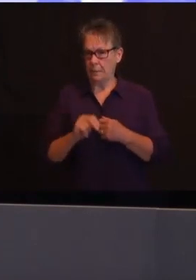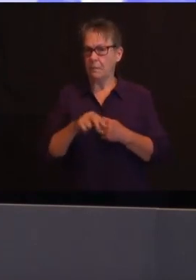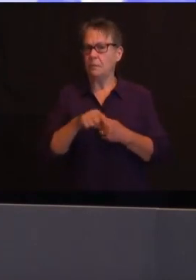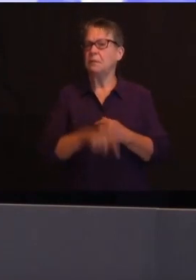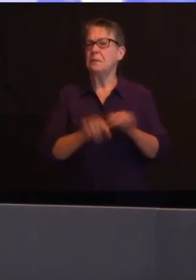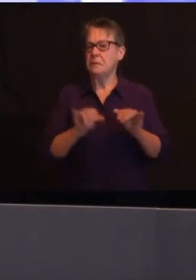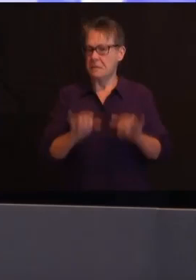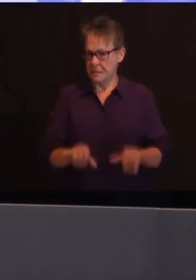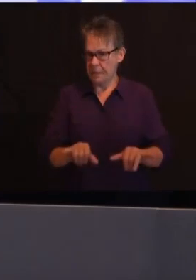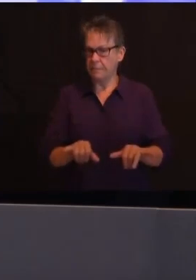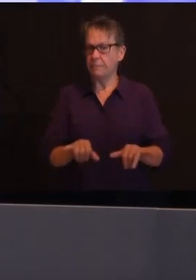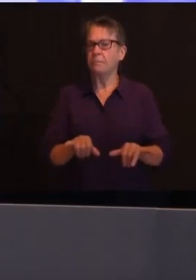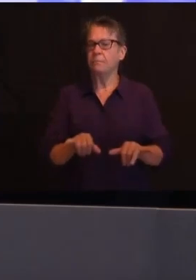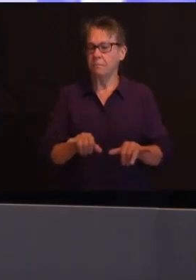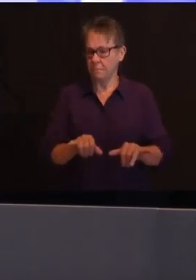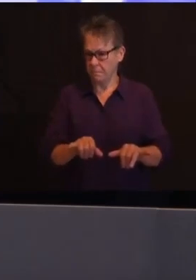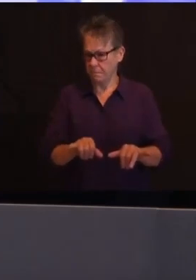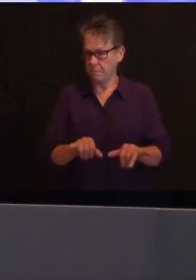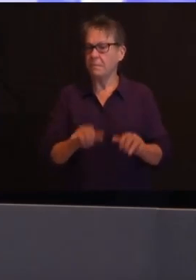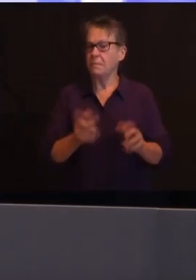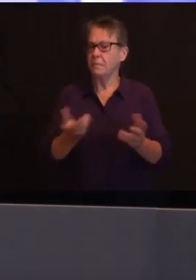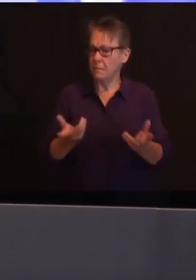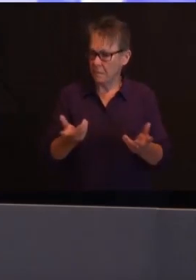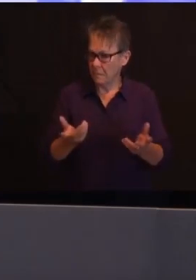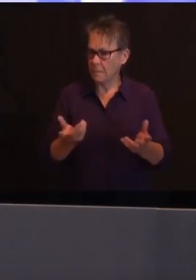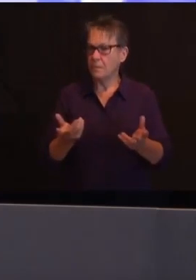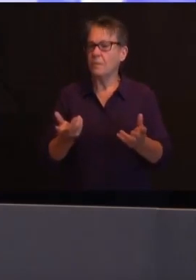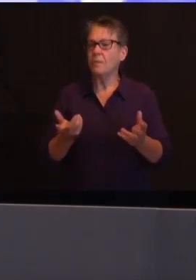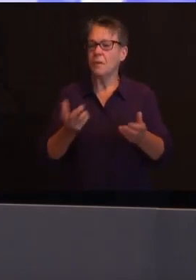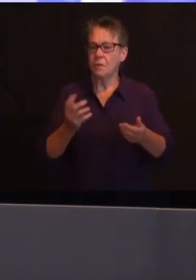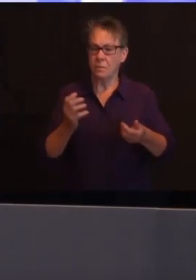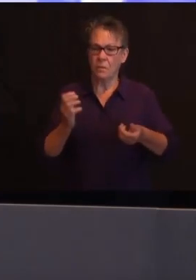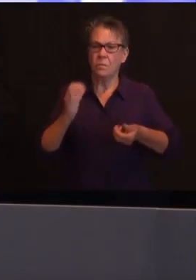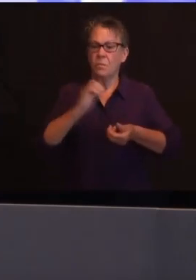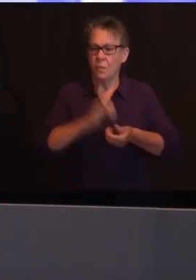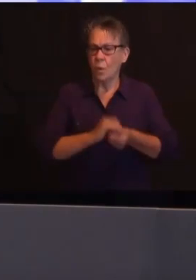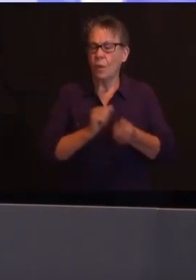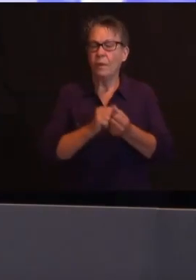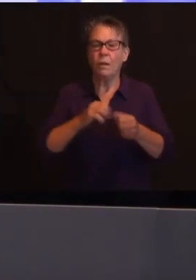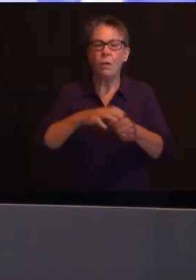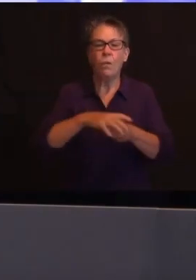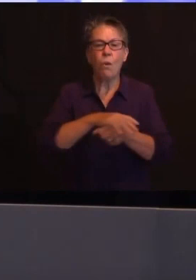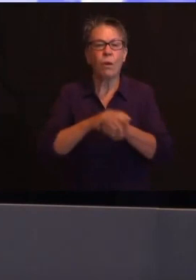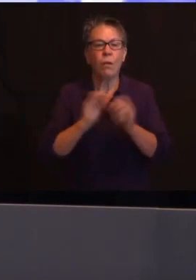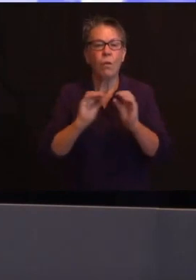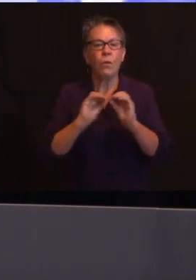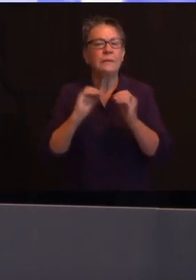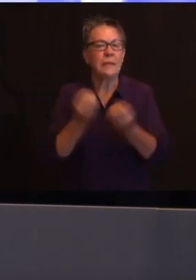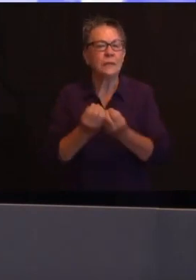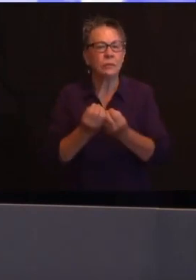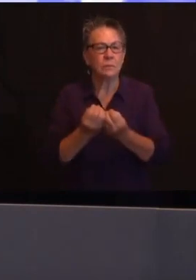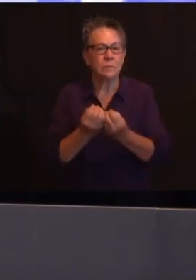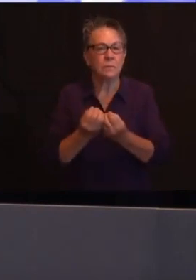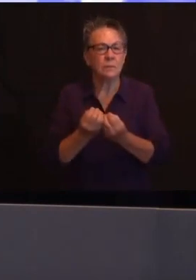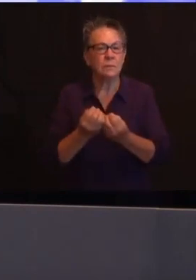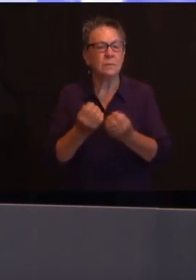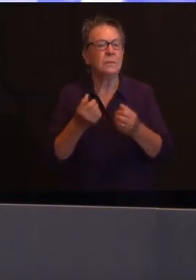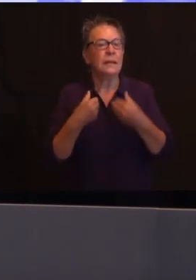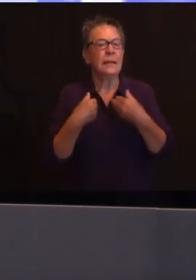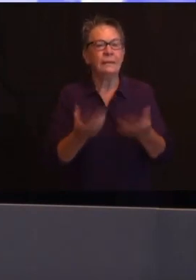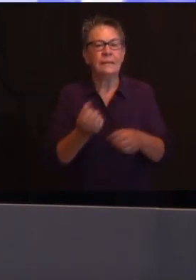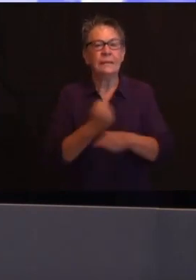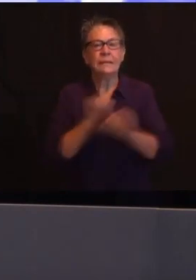has partnered with a local community-based organization to offer safe spaces to quarantine. In the